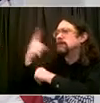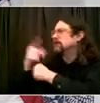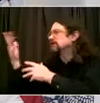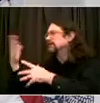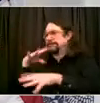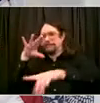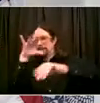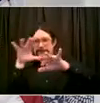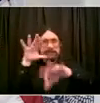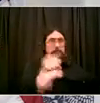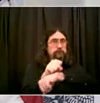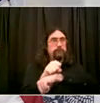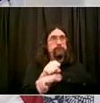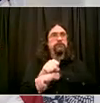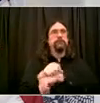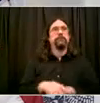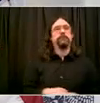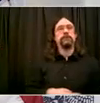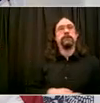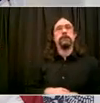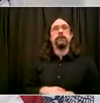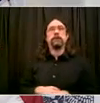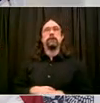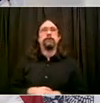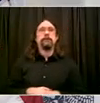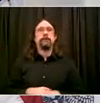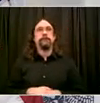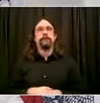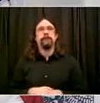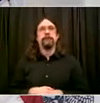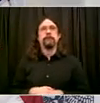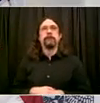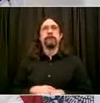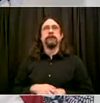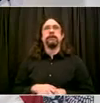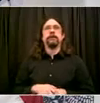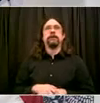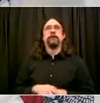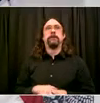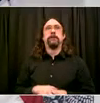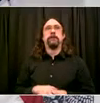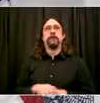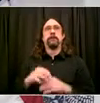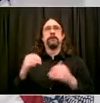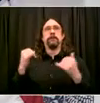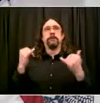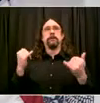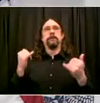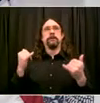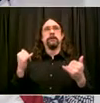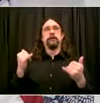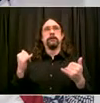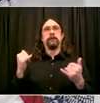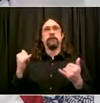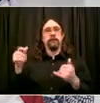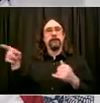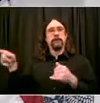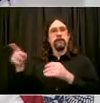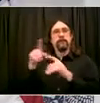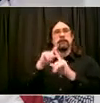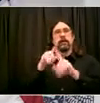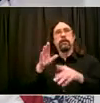Hi, Mayor. I have three questions, one on data, one on the vaccinations, and one on the variants. I don't know which one. We got a two-question